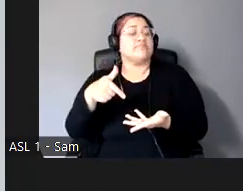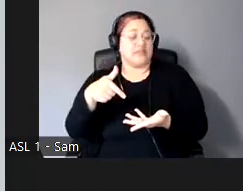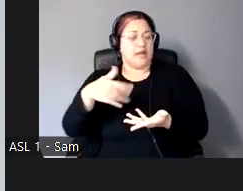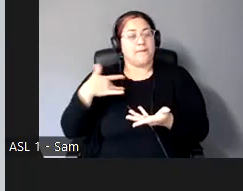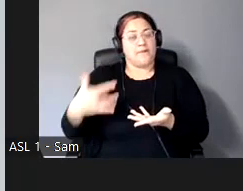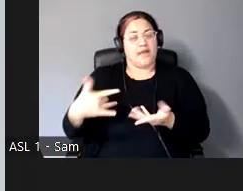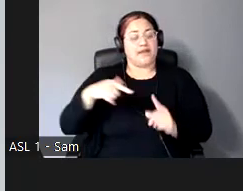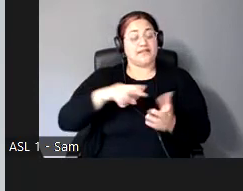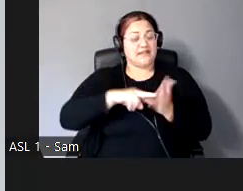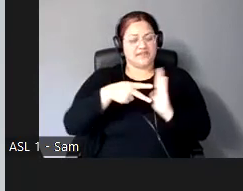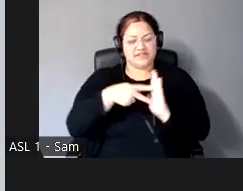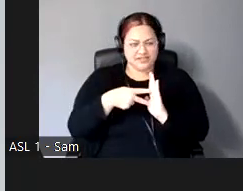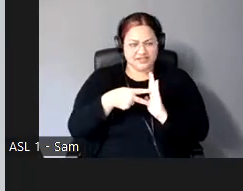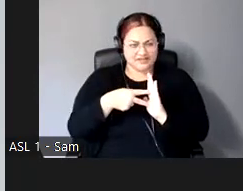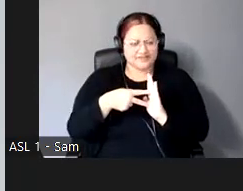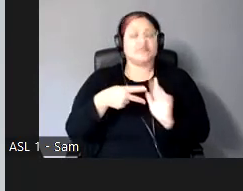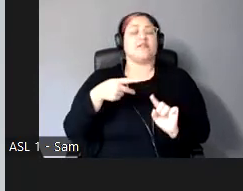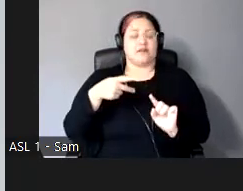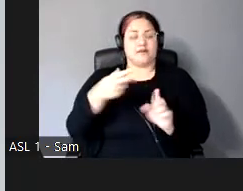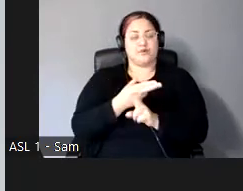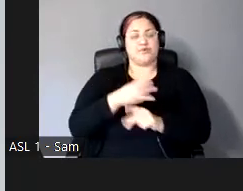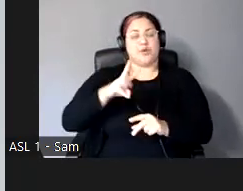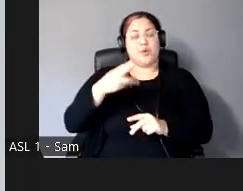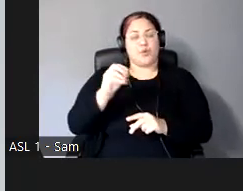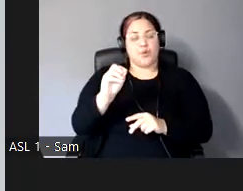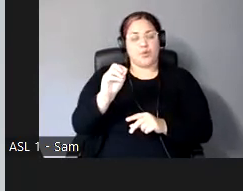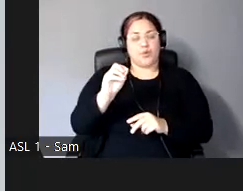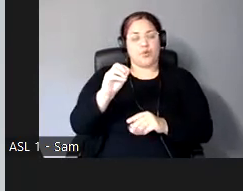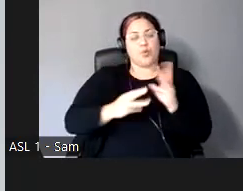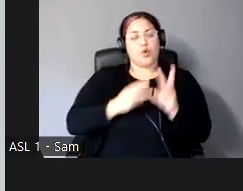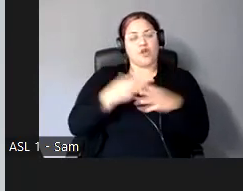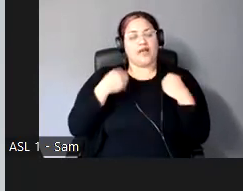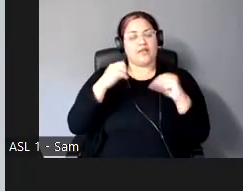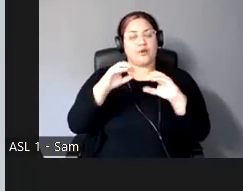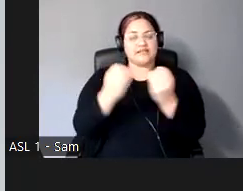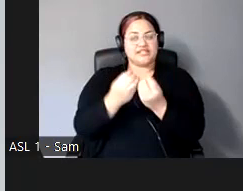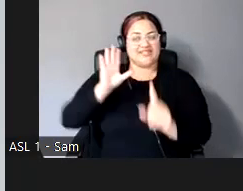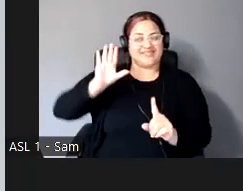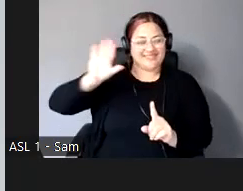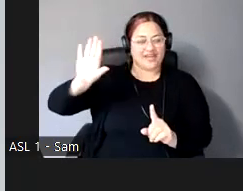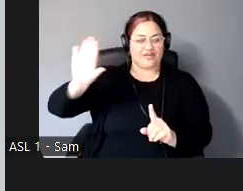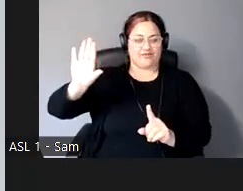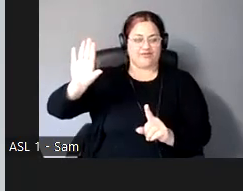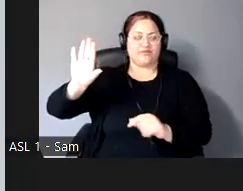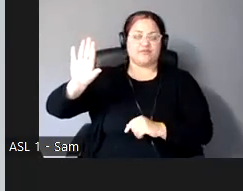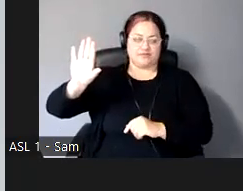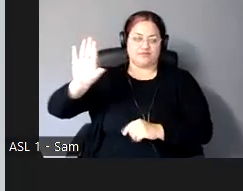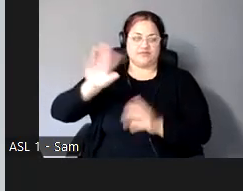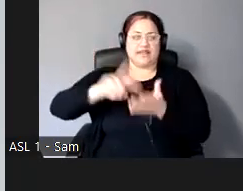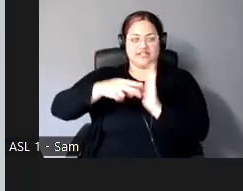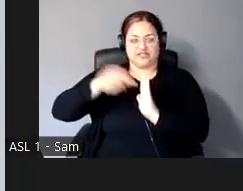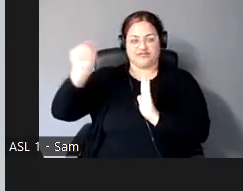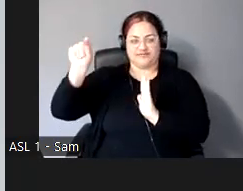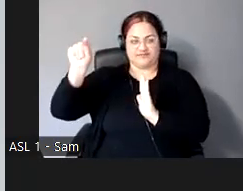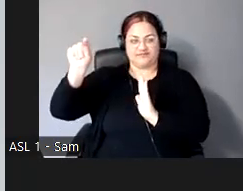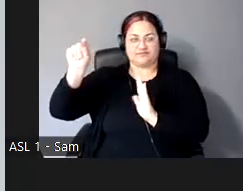Organization's definition of abuse, which is a single or repeated act or lack of action occurring where there's a relationship of trust that causes